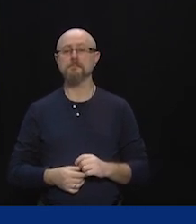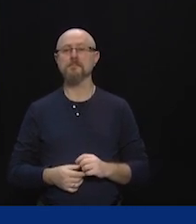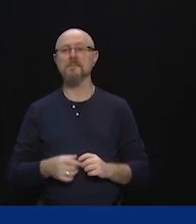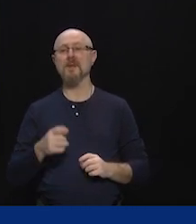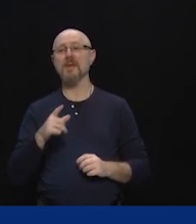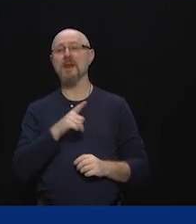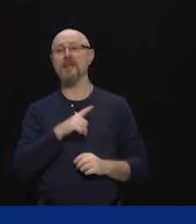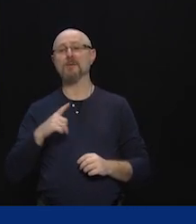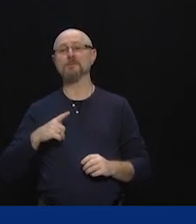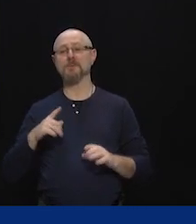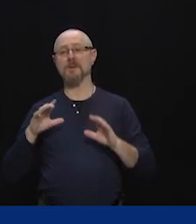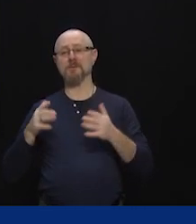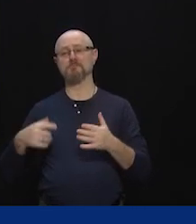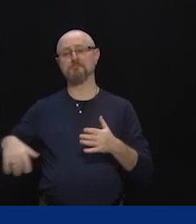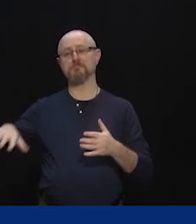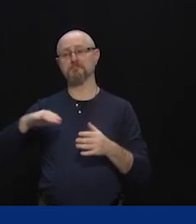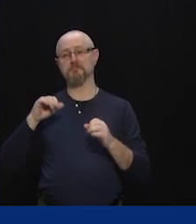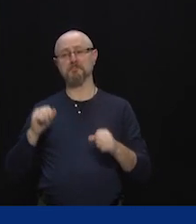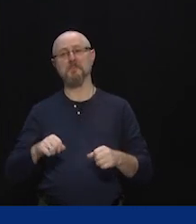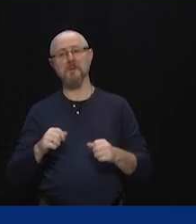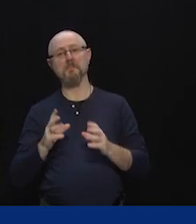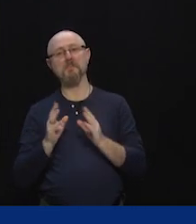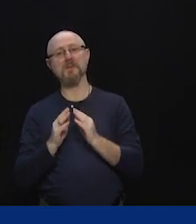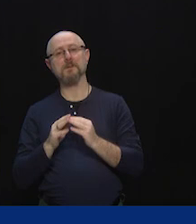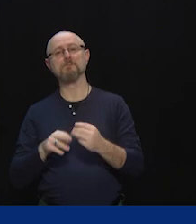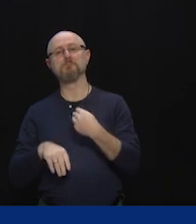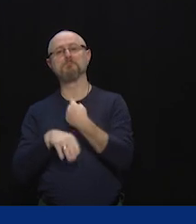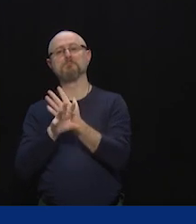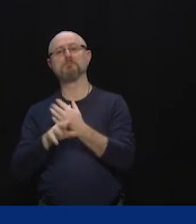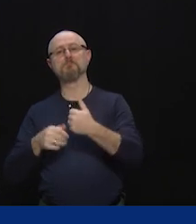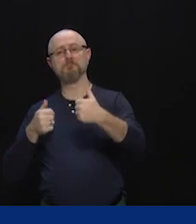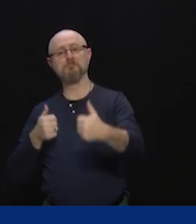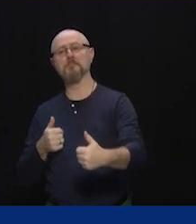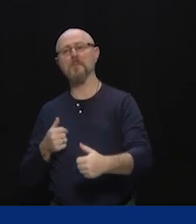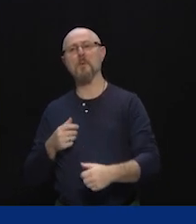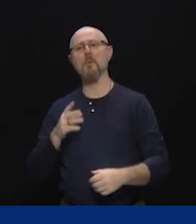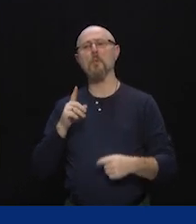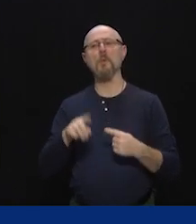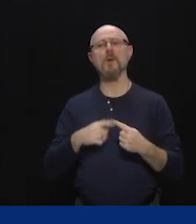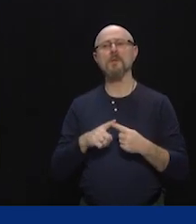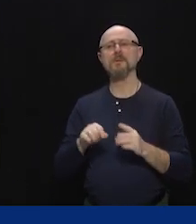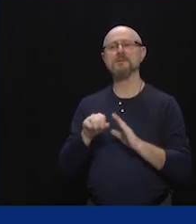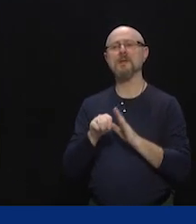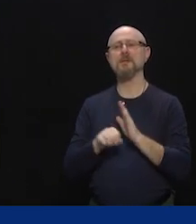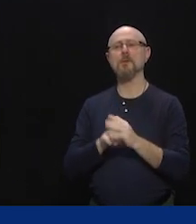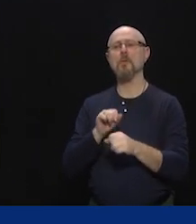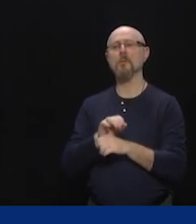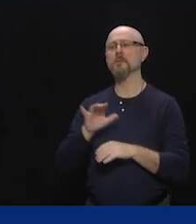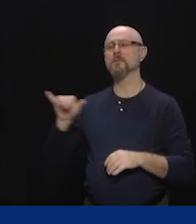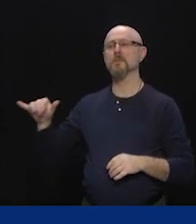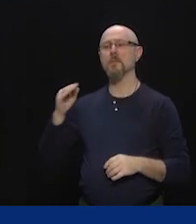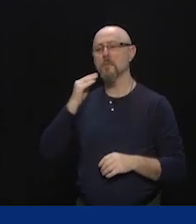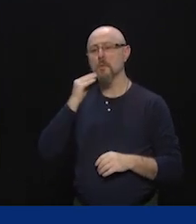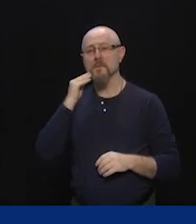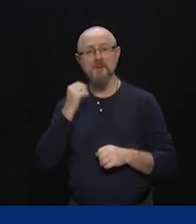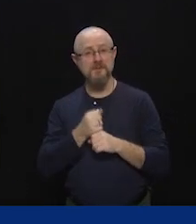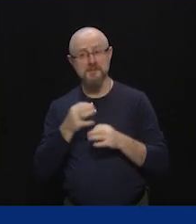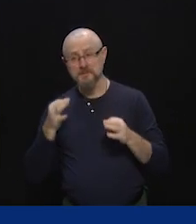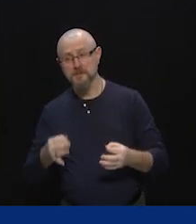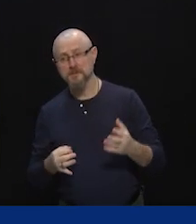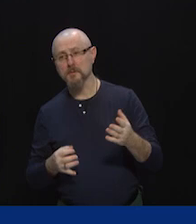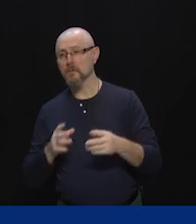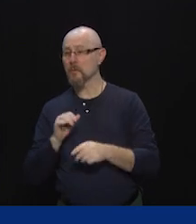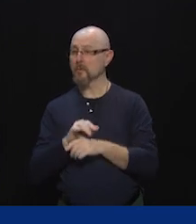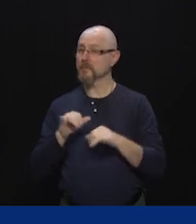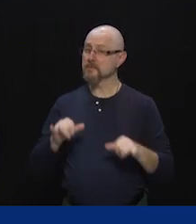few weeks. When do you sort of make a decision about state workers potentially staying home, or do you think that where we are right now is okay?